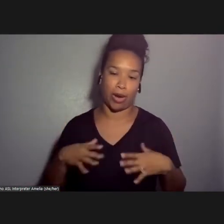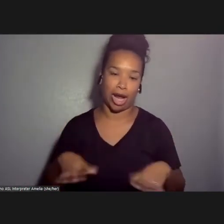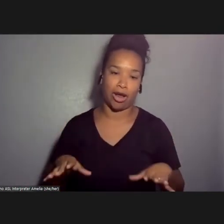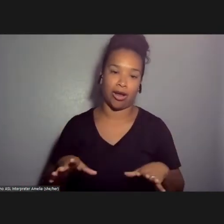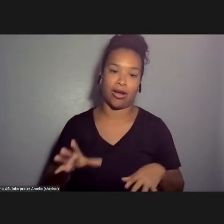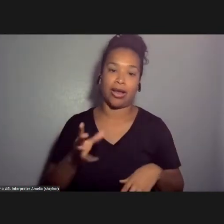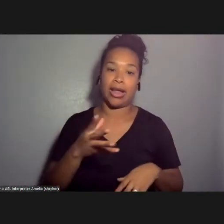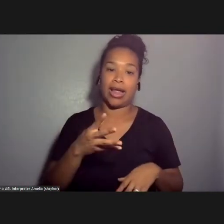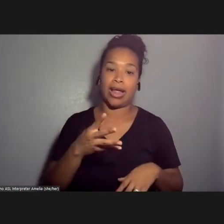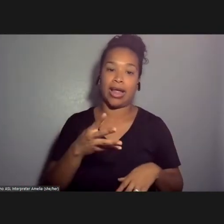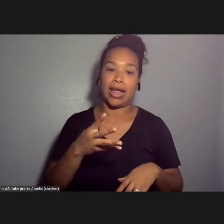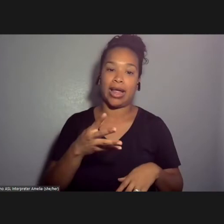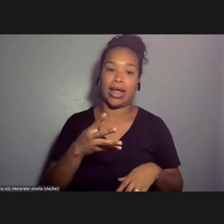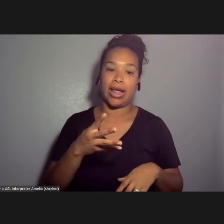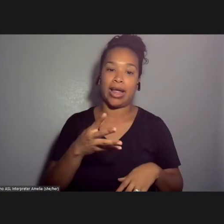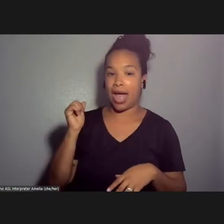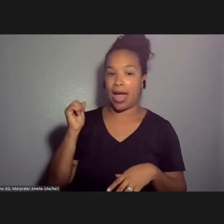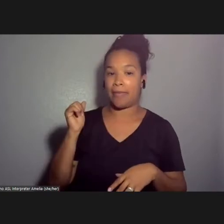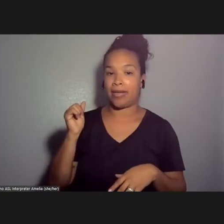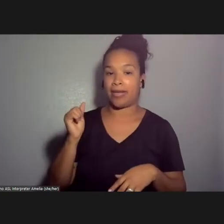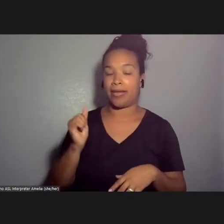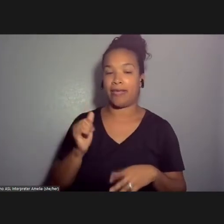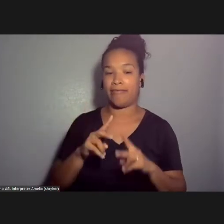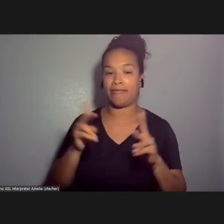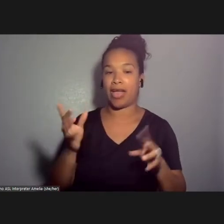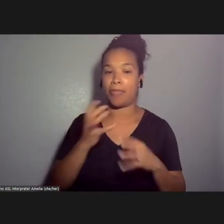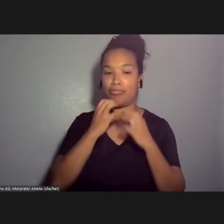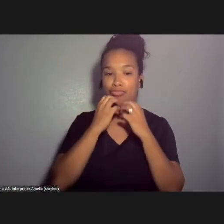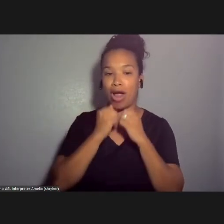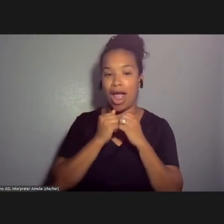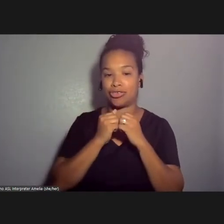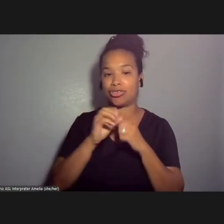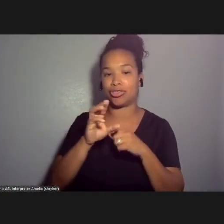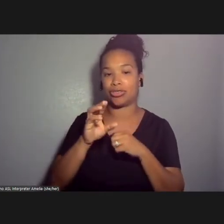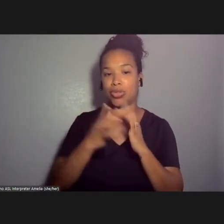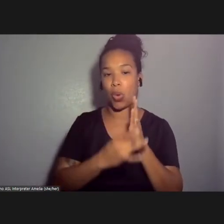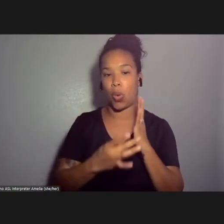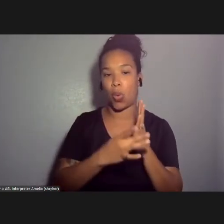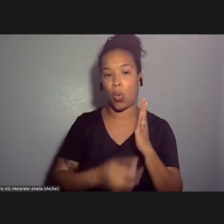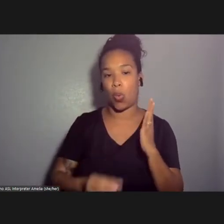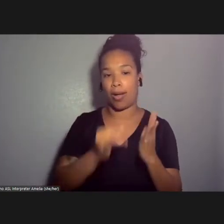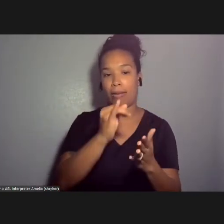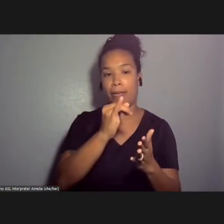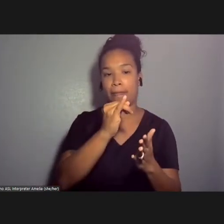very precious oil painting of a sailboat.